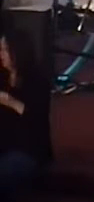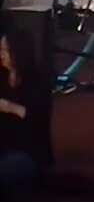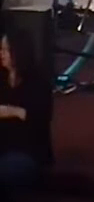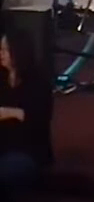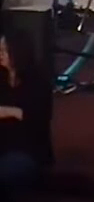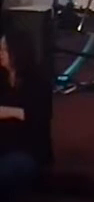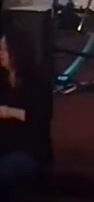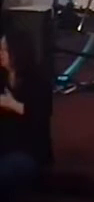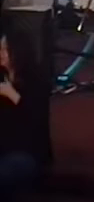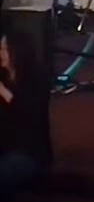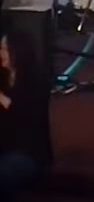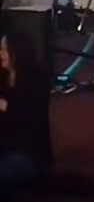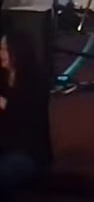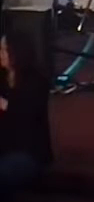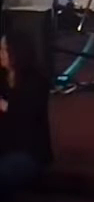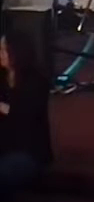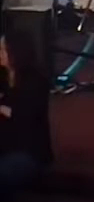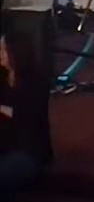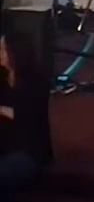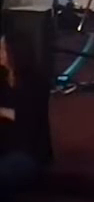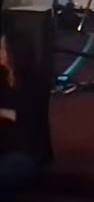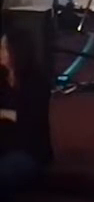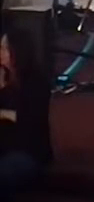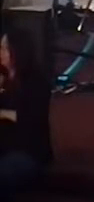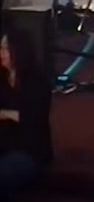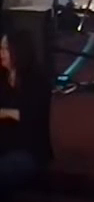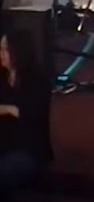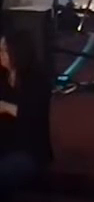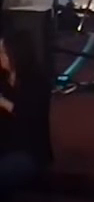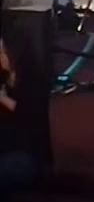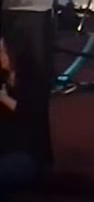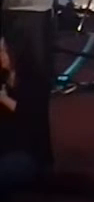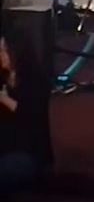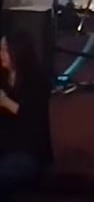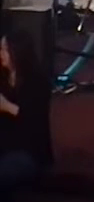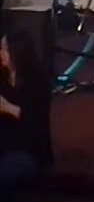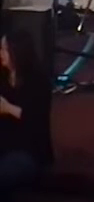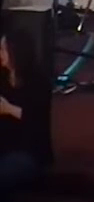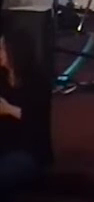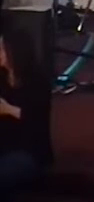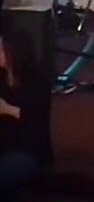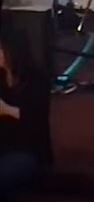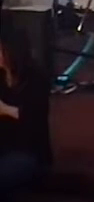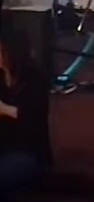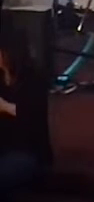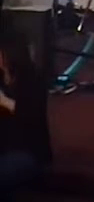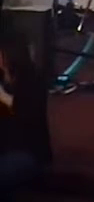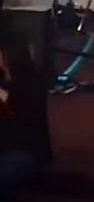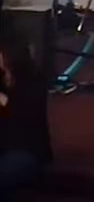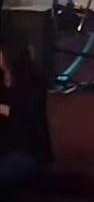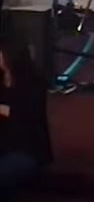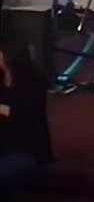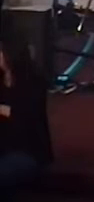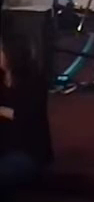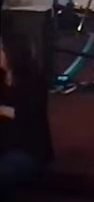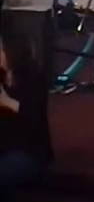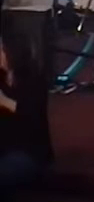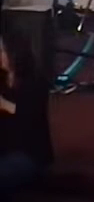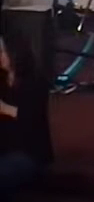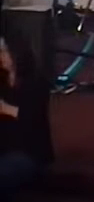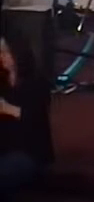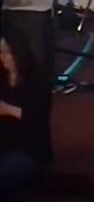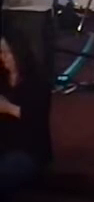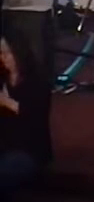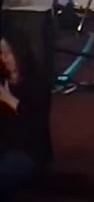that everyone will do their part in being a sold out leader. The number one way that starts is if you're baptized into